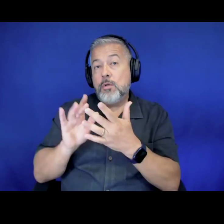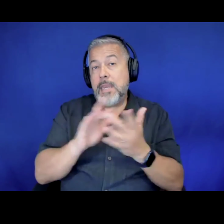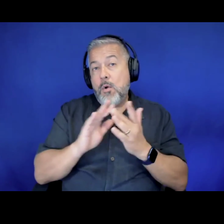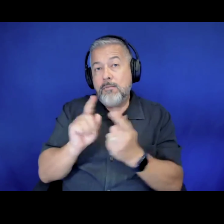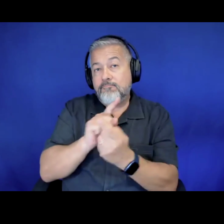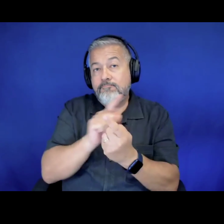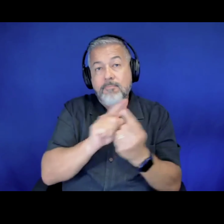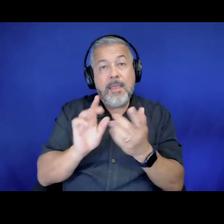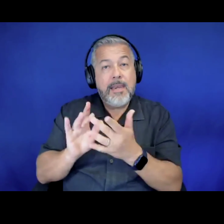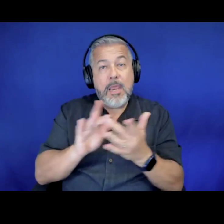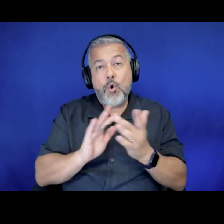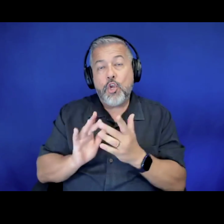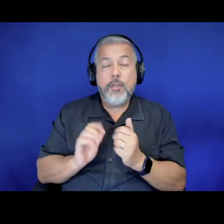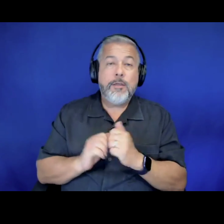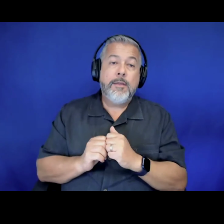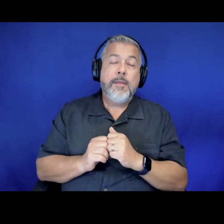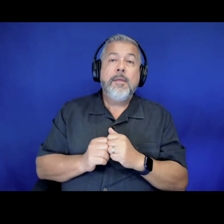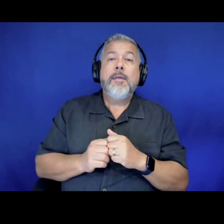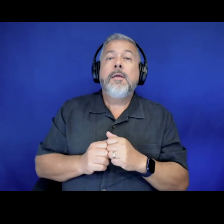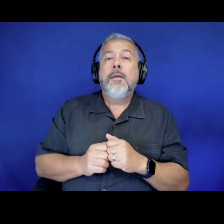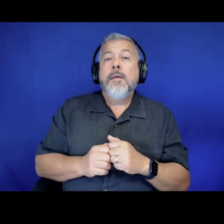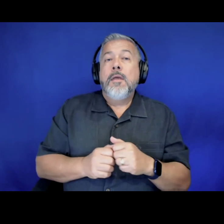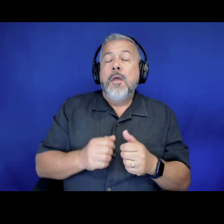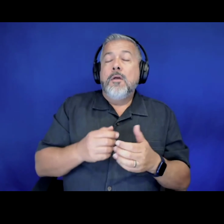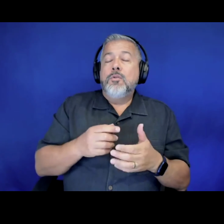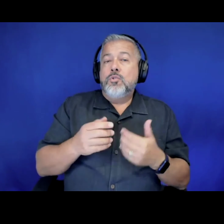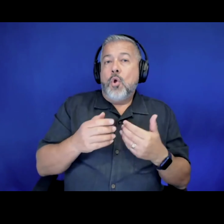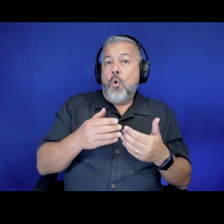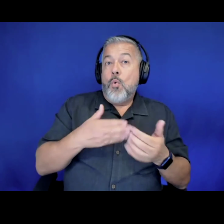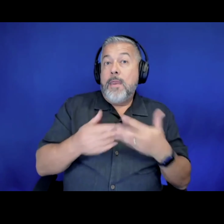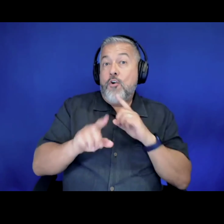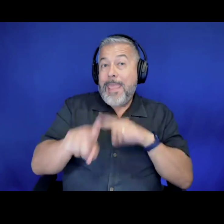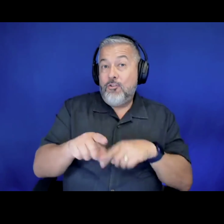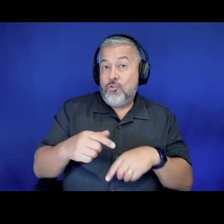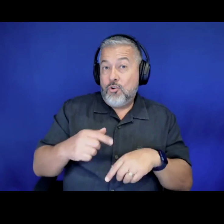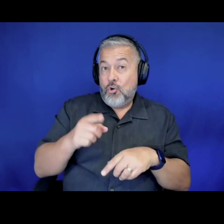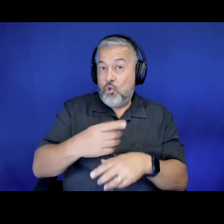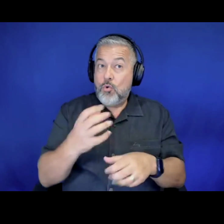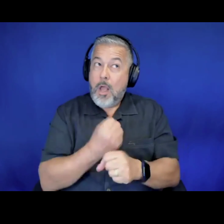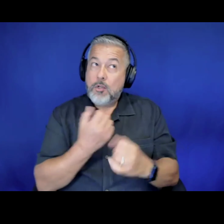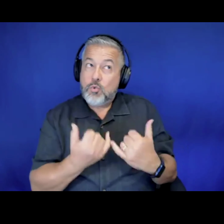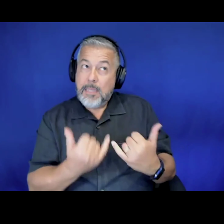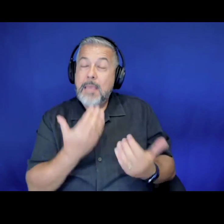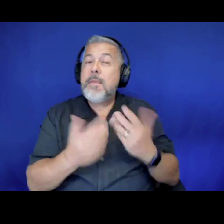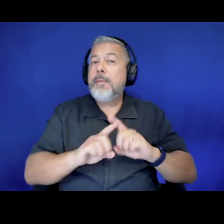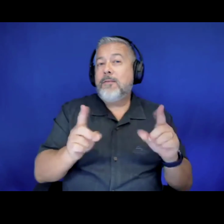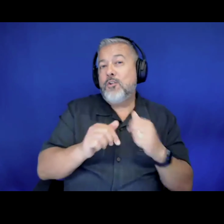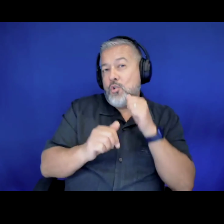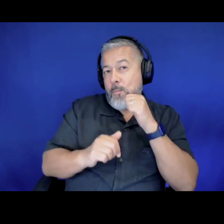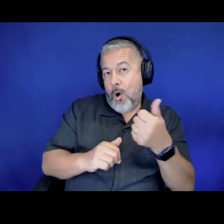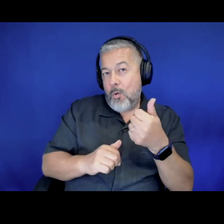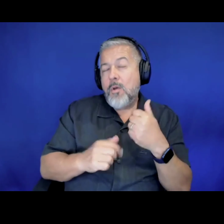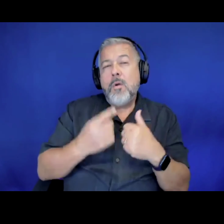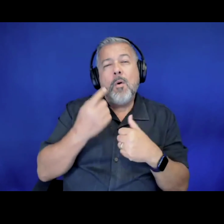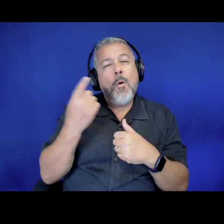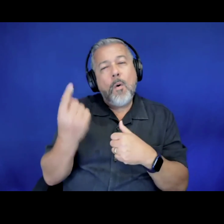So what answer you might have gotten today might be different tomorrow because there's constant reuse things that